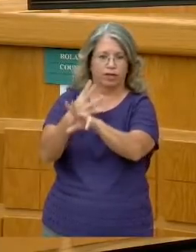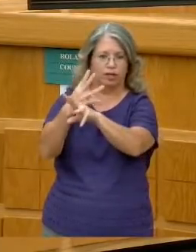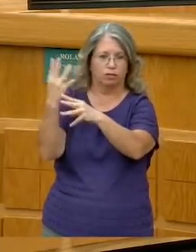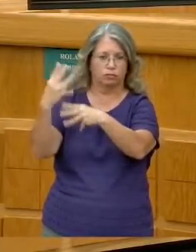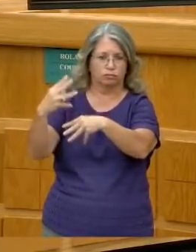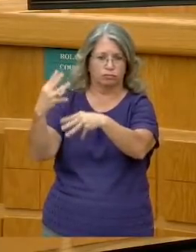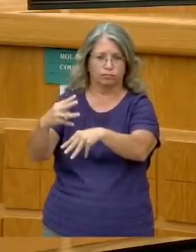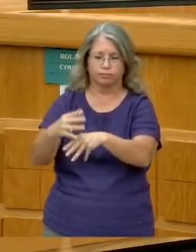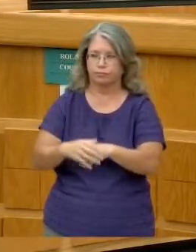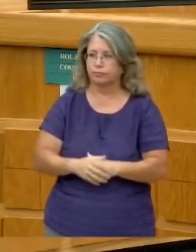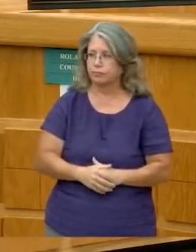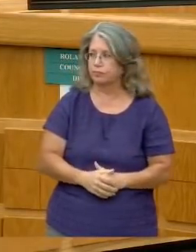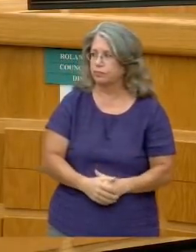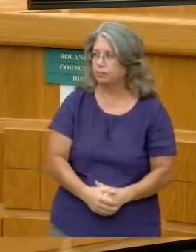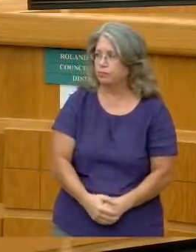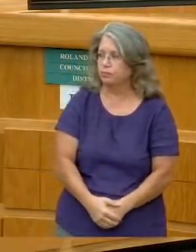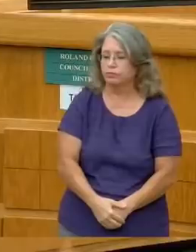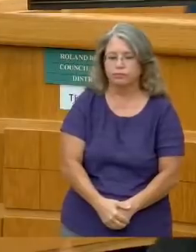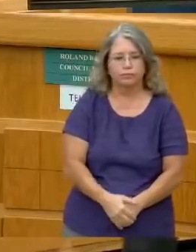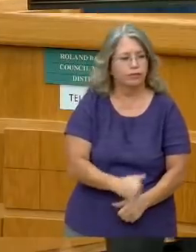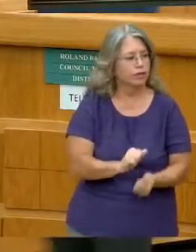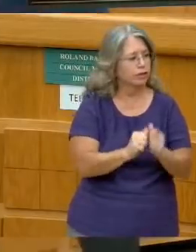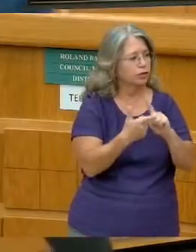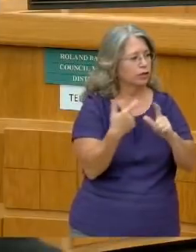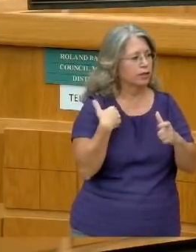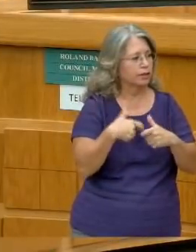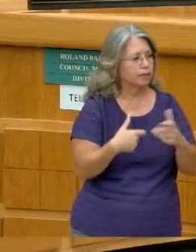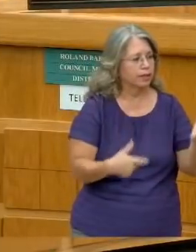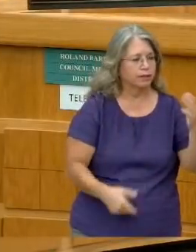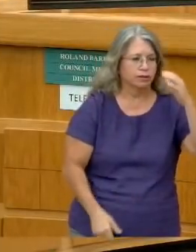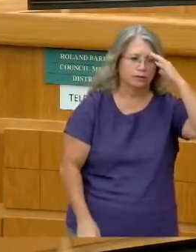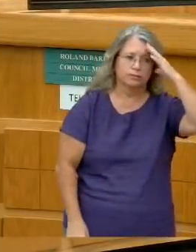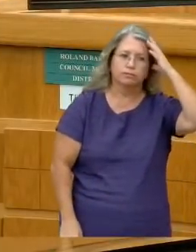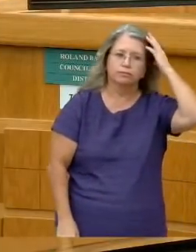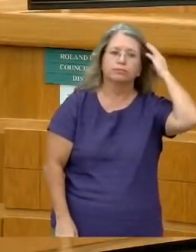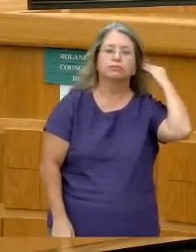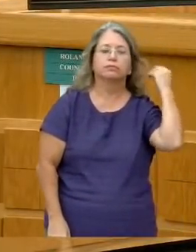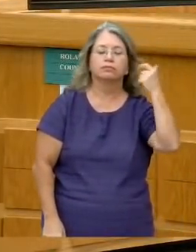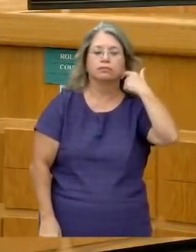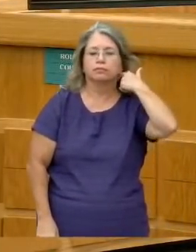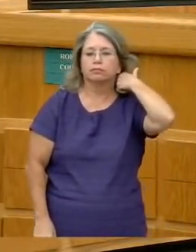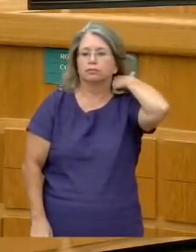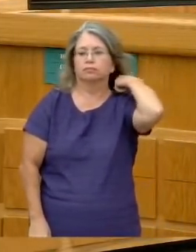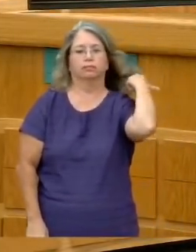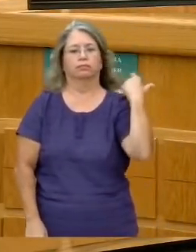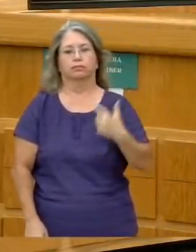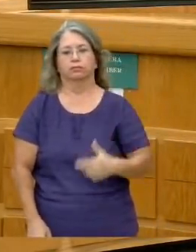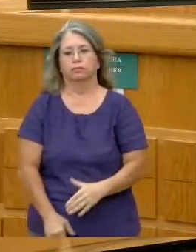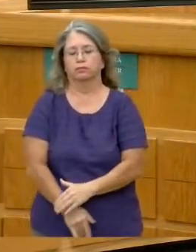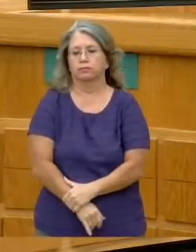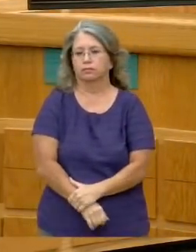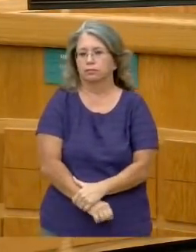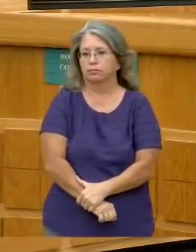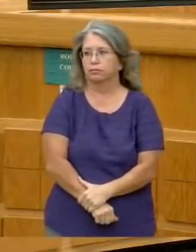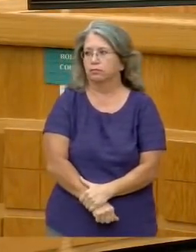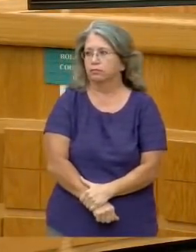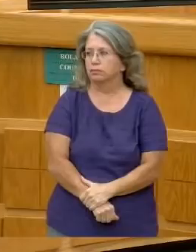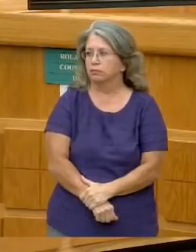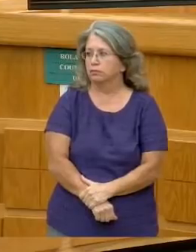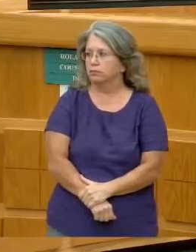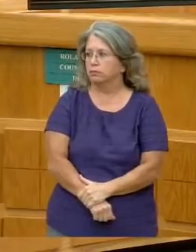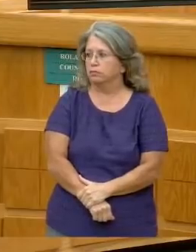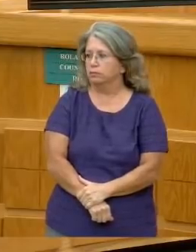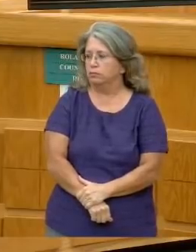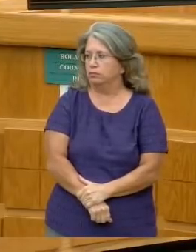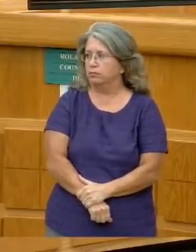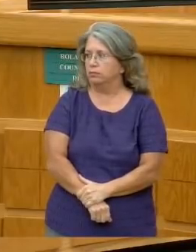Okay. Las cifras más recientes indican que en las últimas 24 horas se han reportado 500 casos confirmados por el coronavirus, haciendo un